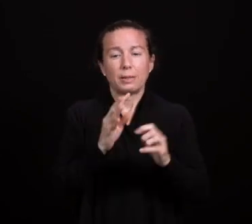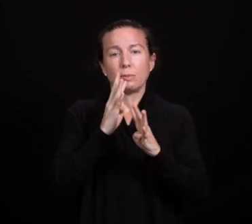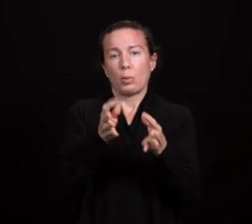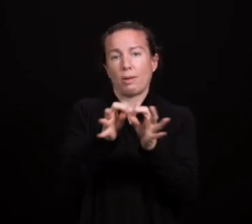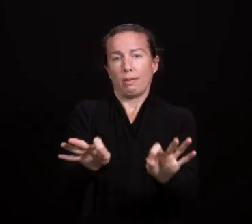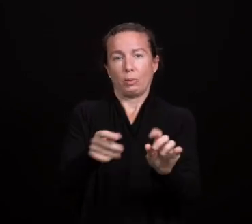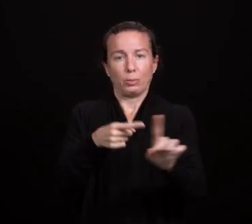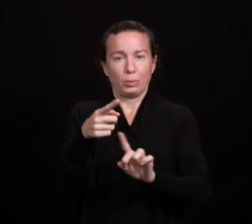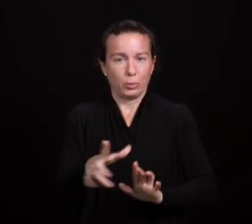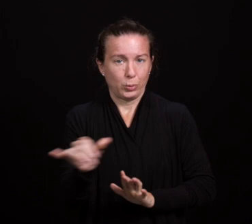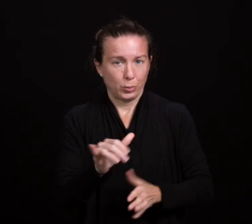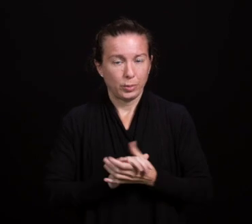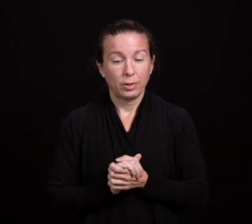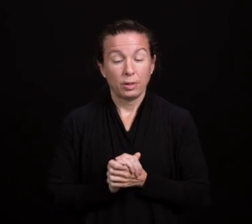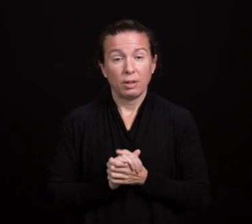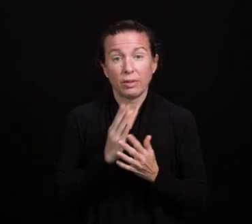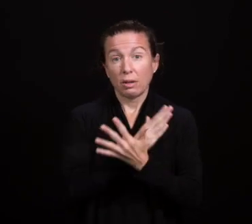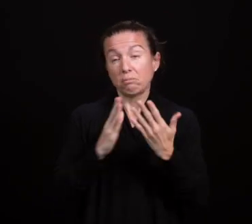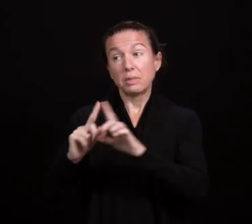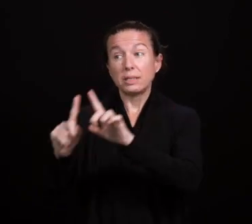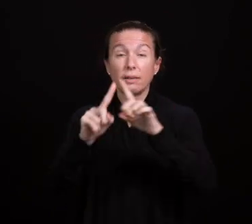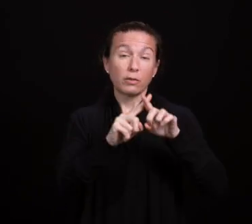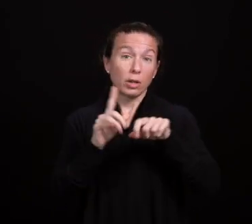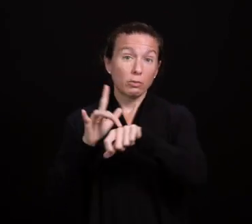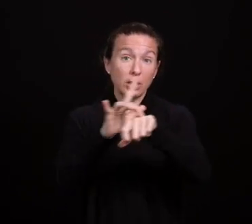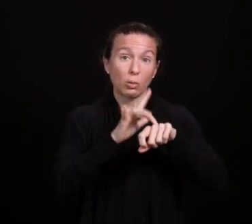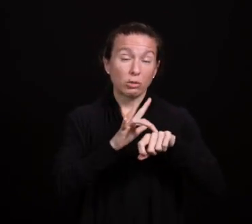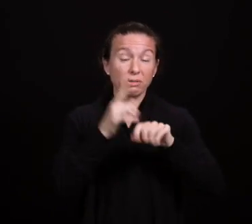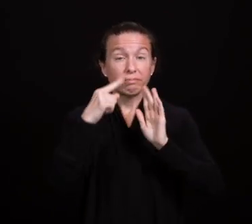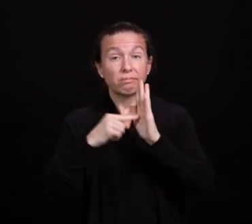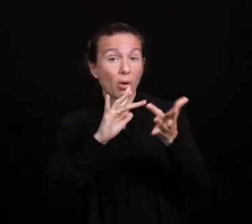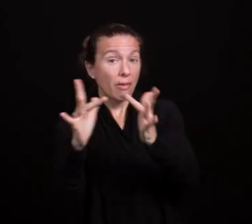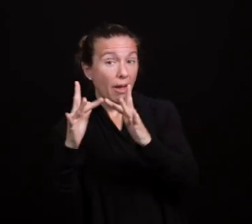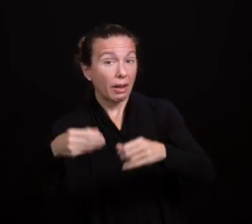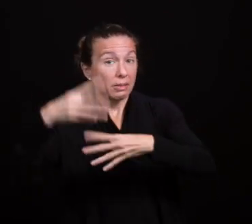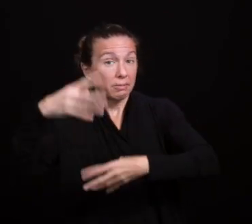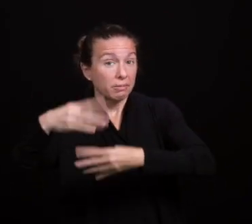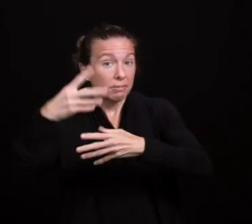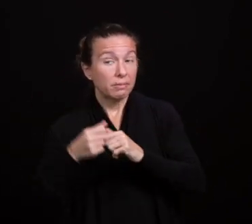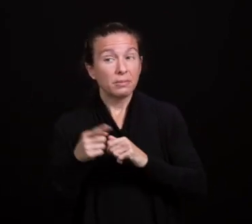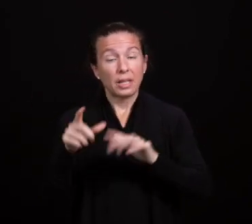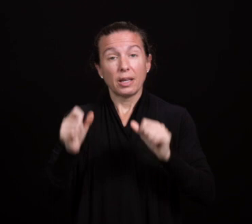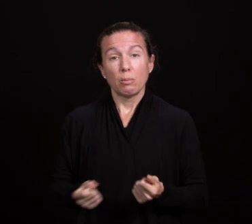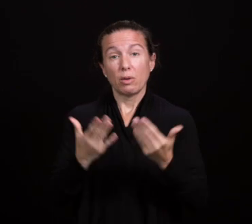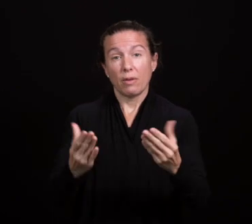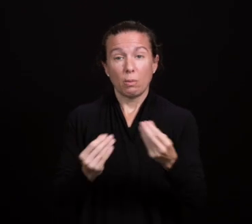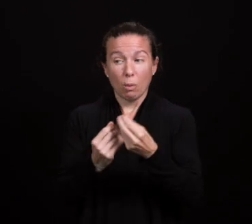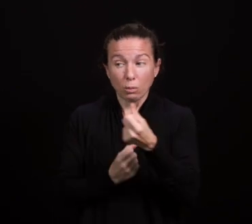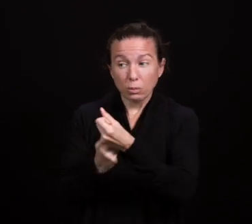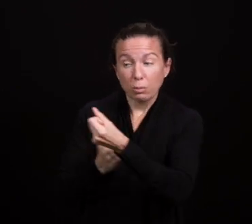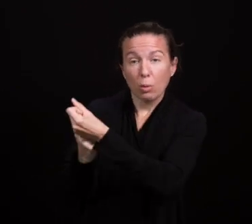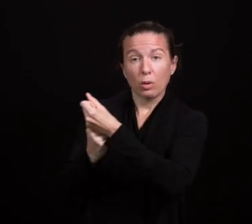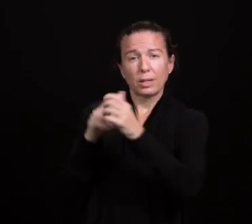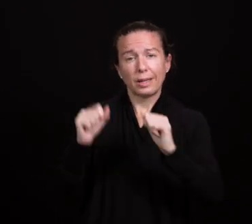specialists. There are a variety of online resources and apps that can further strengthen understanding and use of strategies and